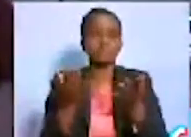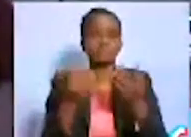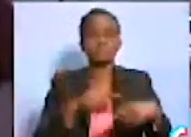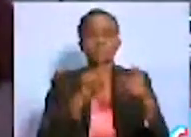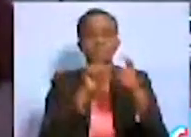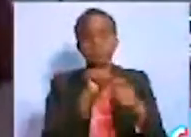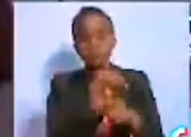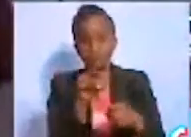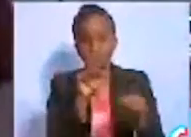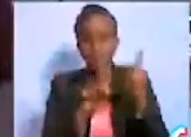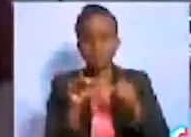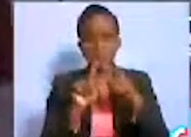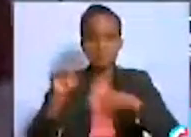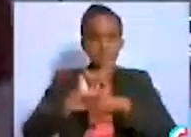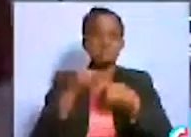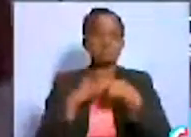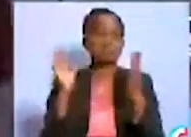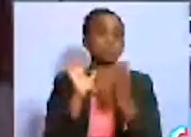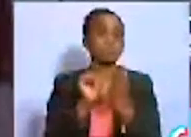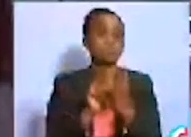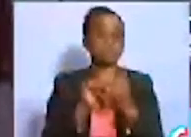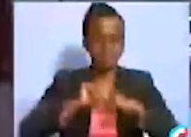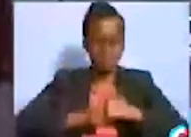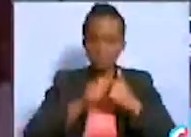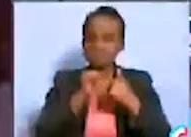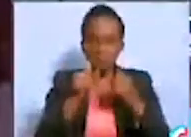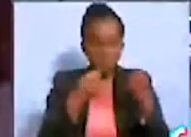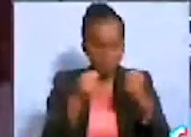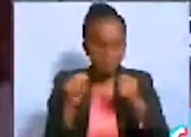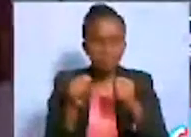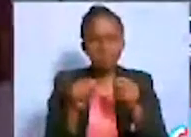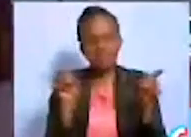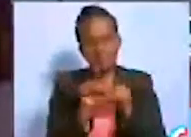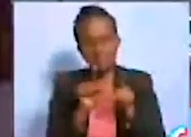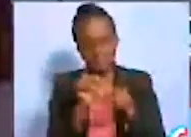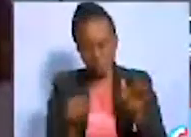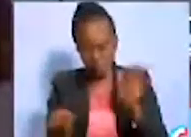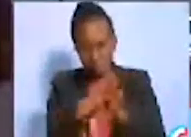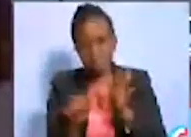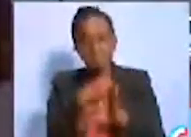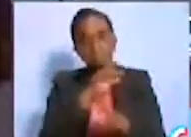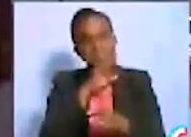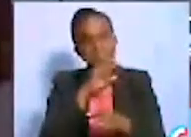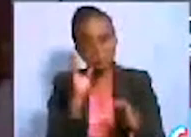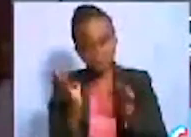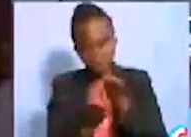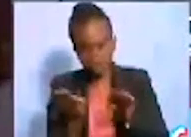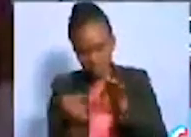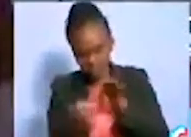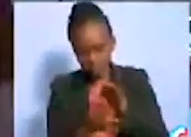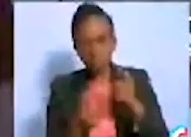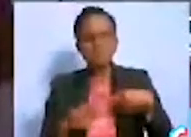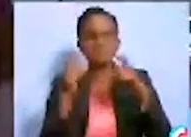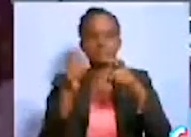to the challenges our people are facing today. We must never attempt to sweep debt under the carpet in relation to the